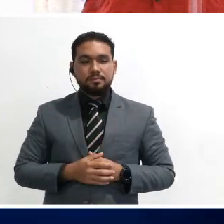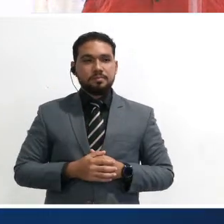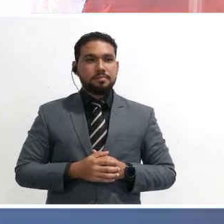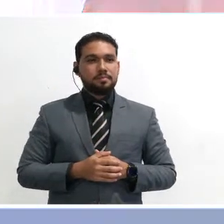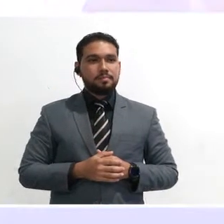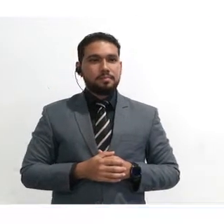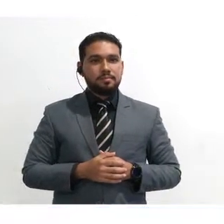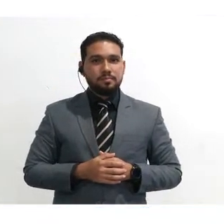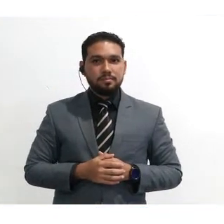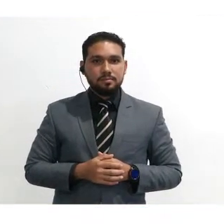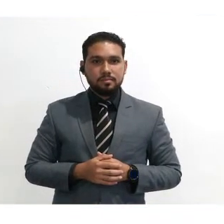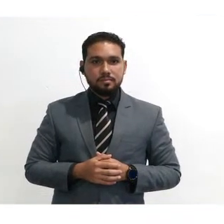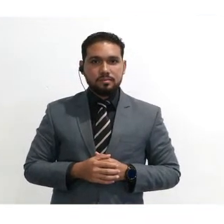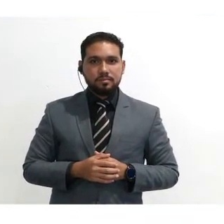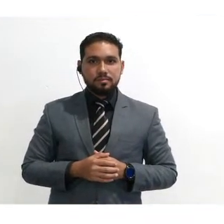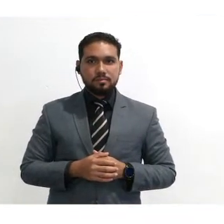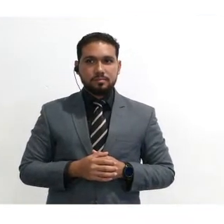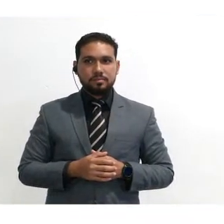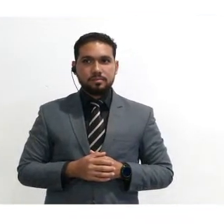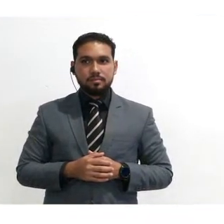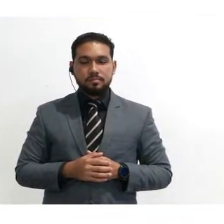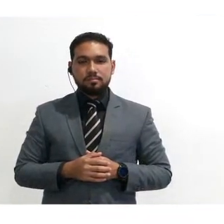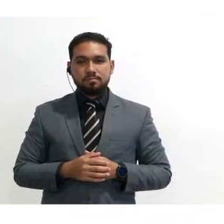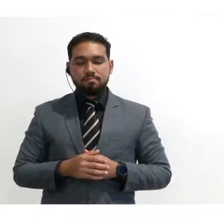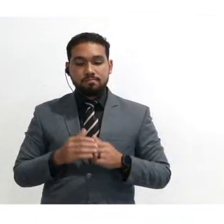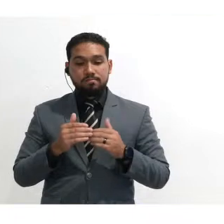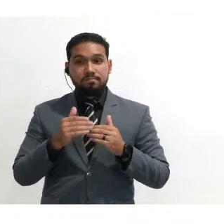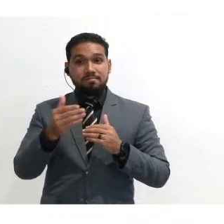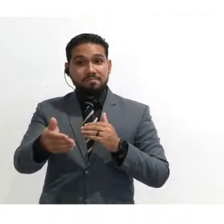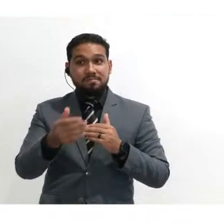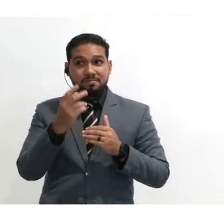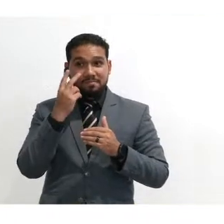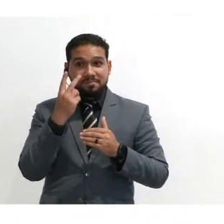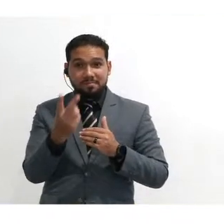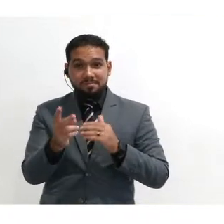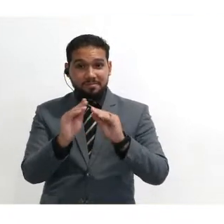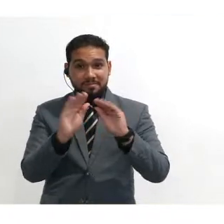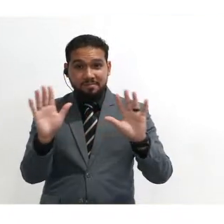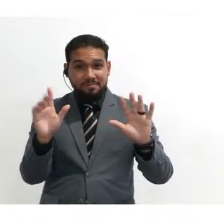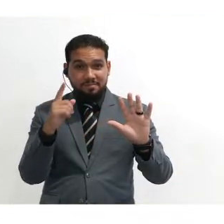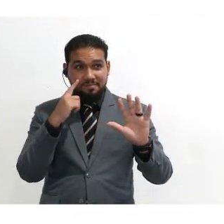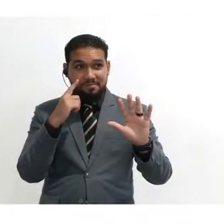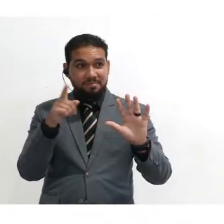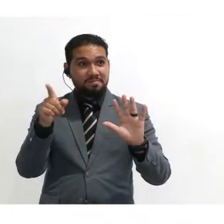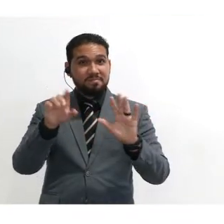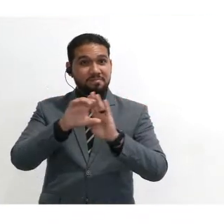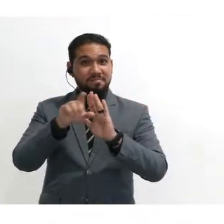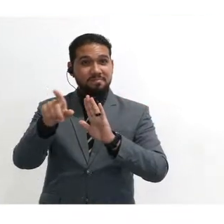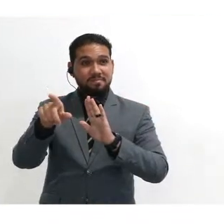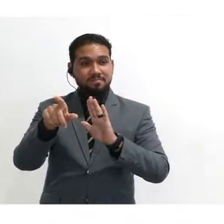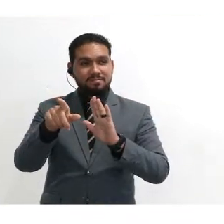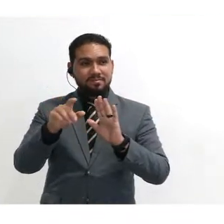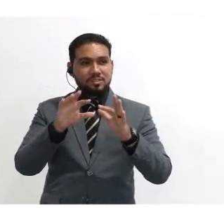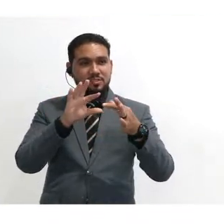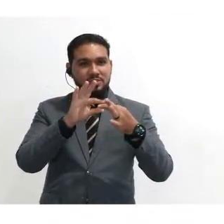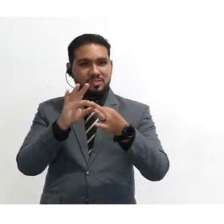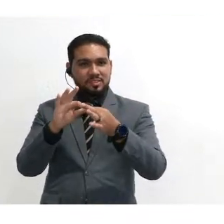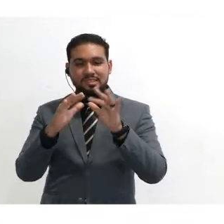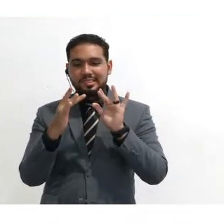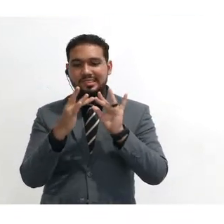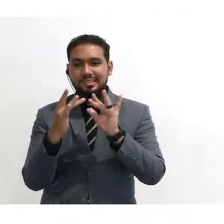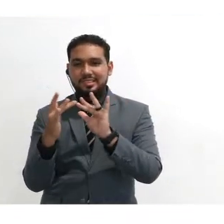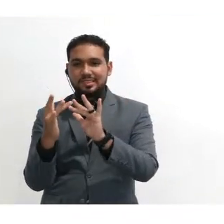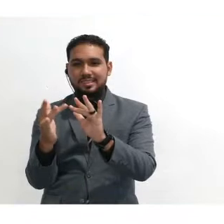So you can see here kind of what some of this interconnect looks like at this level. It's a lot, in this case,